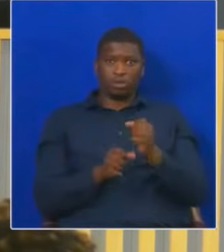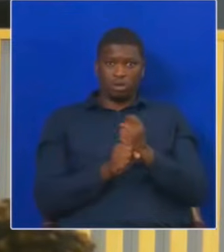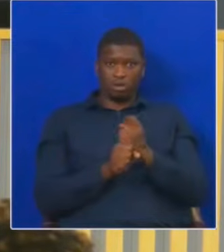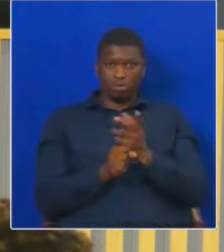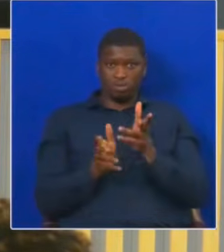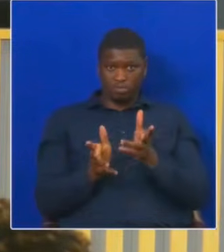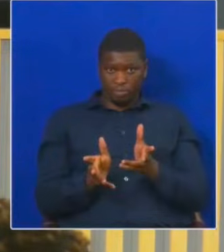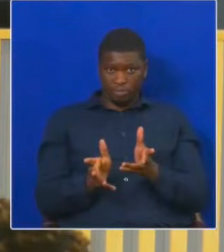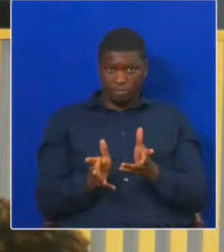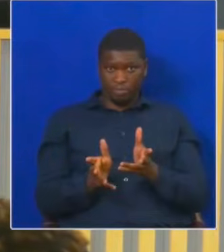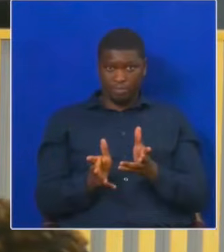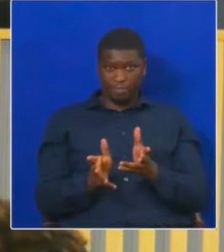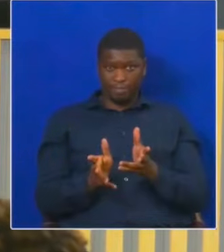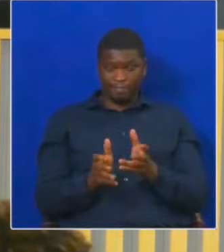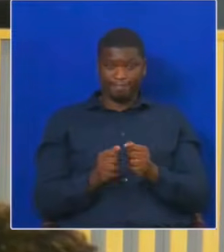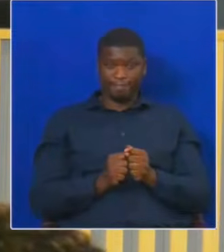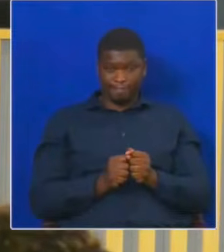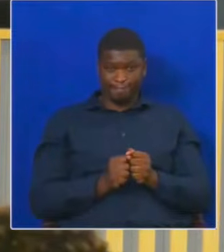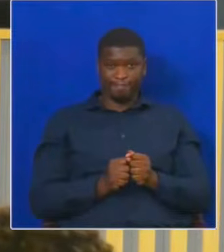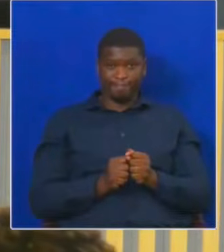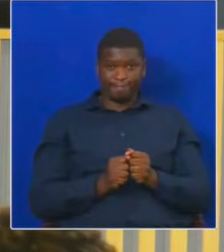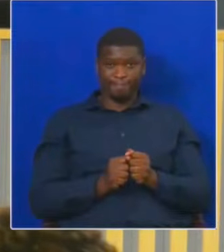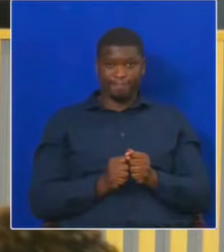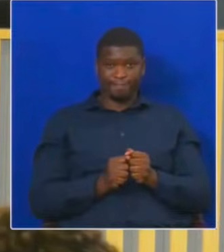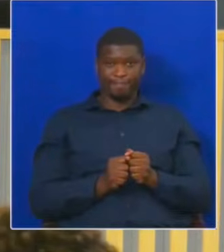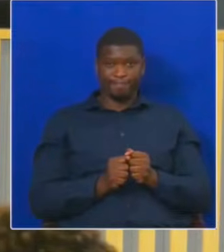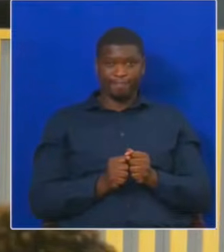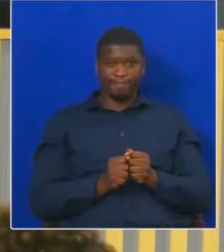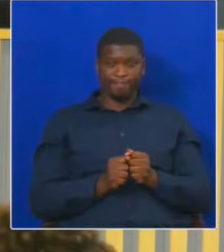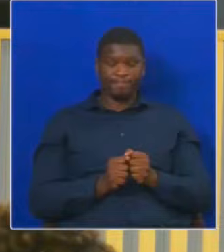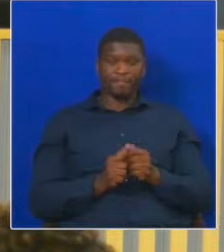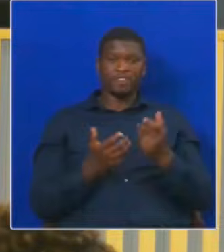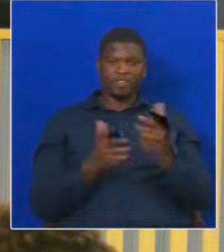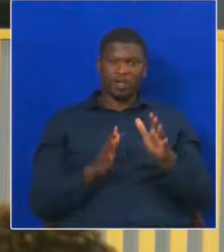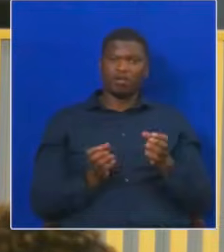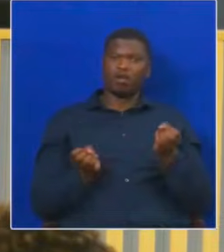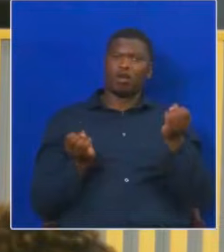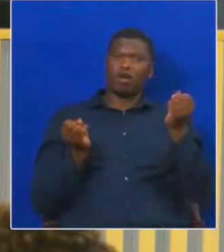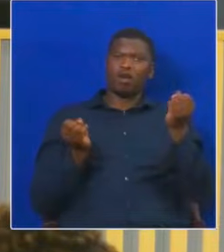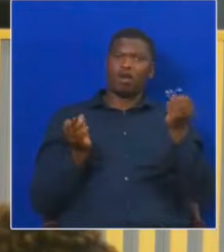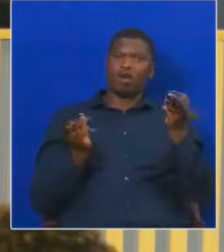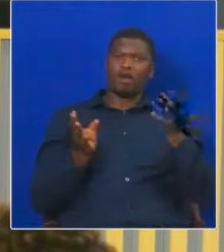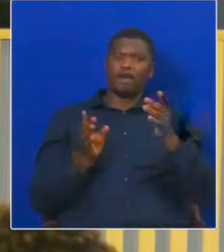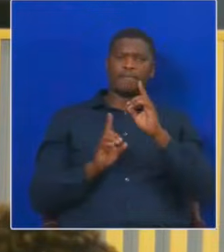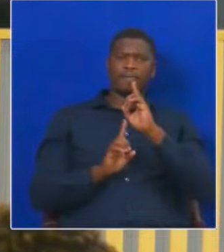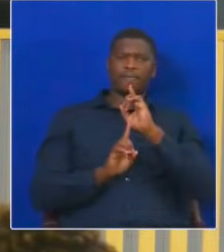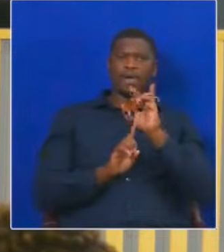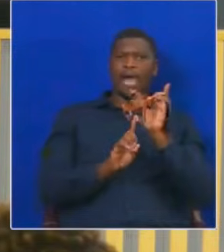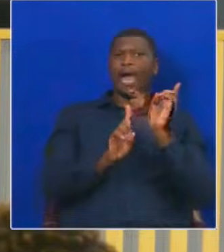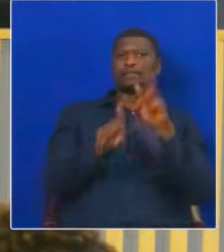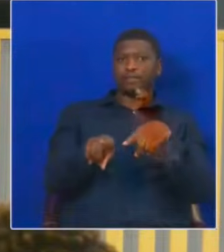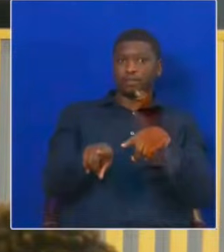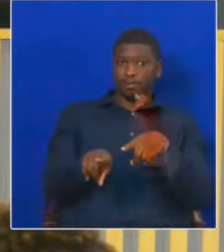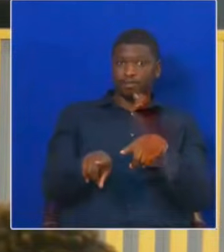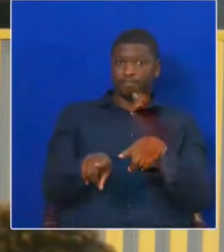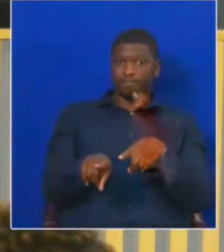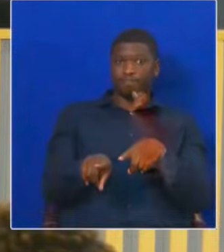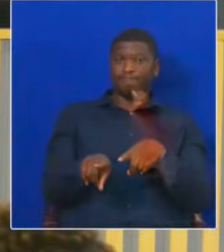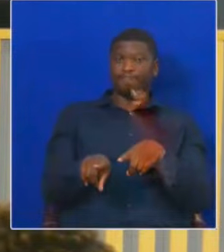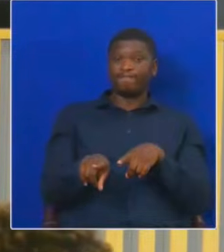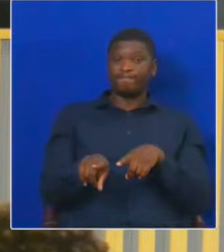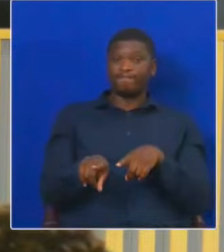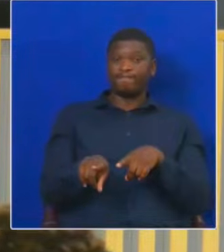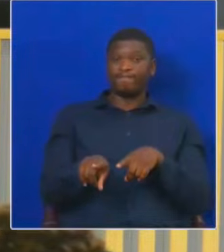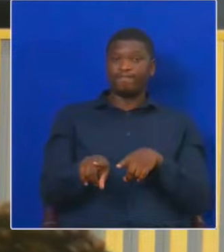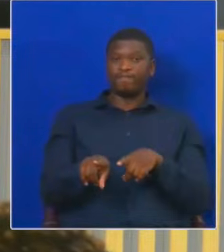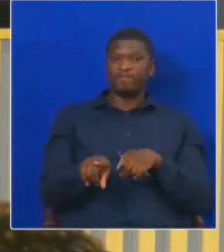deposed an answering affidavit into the effect that